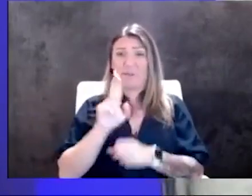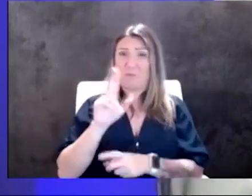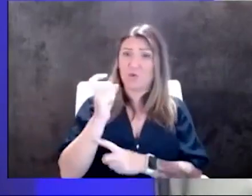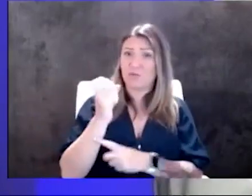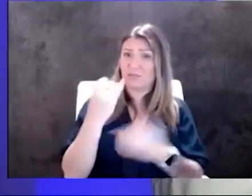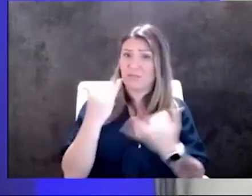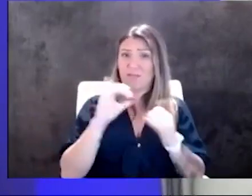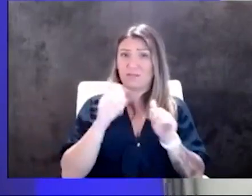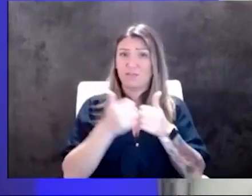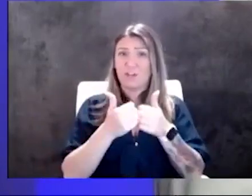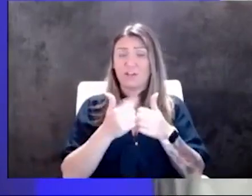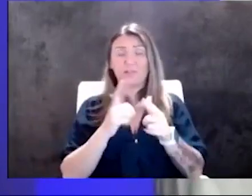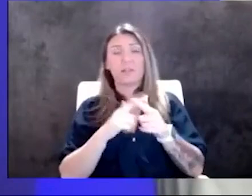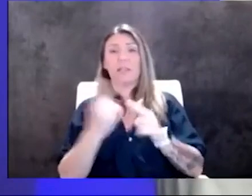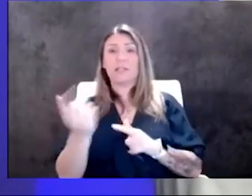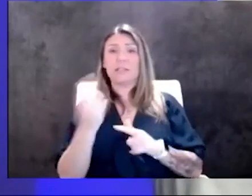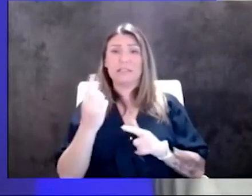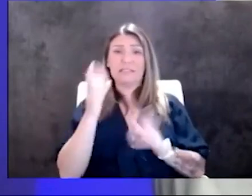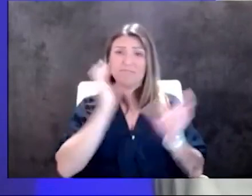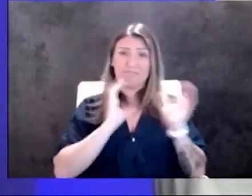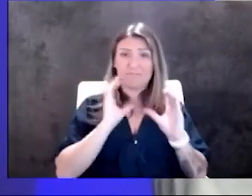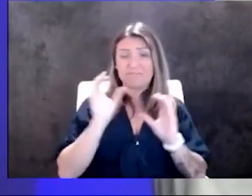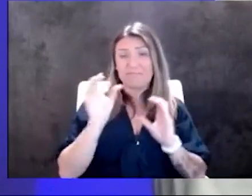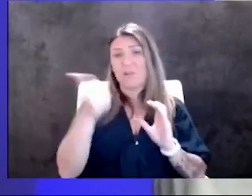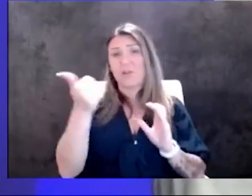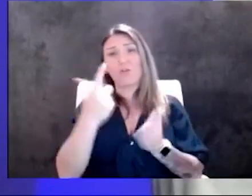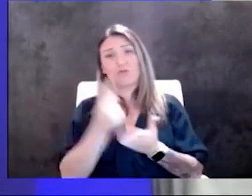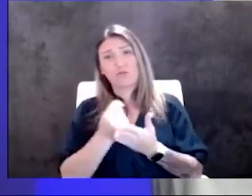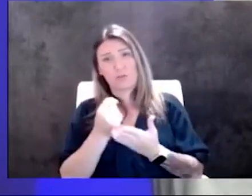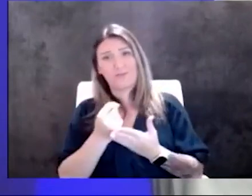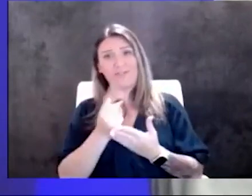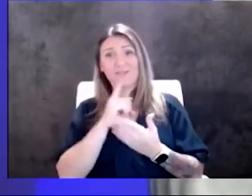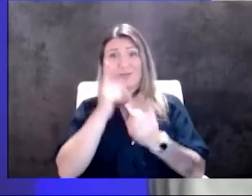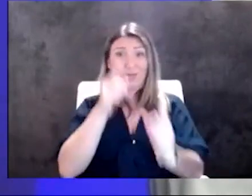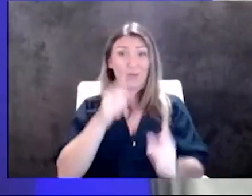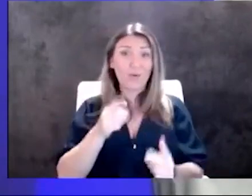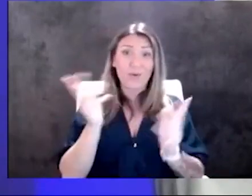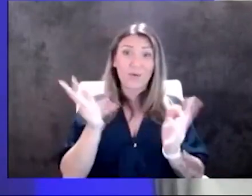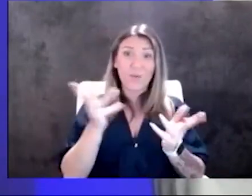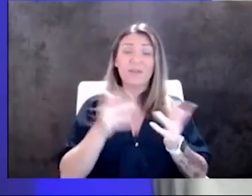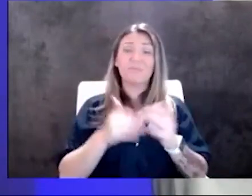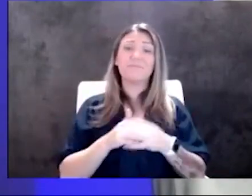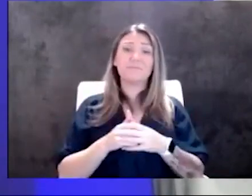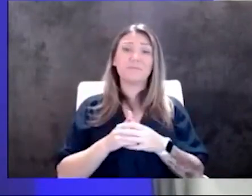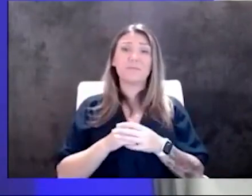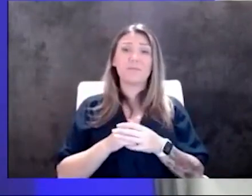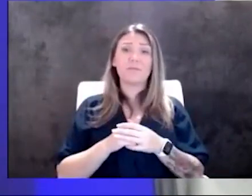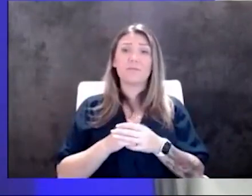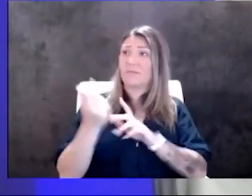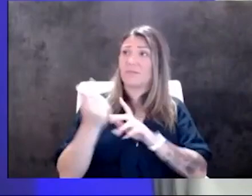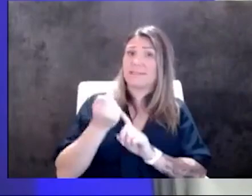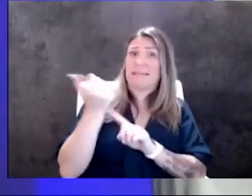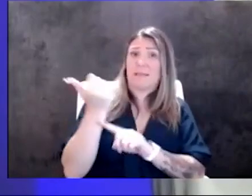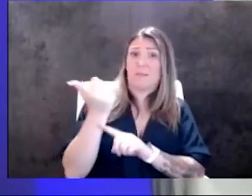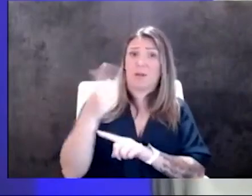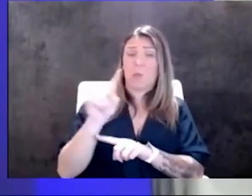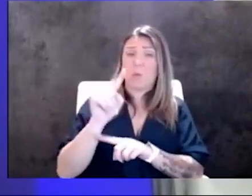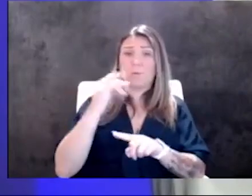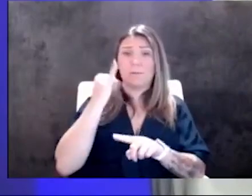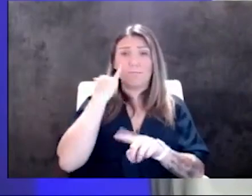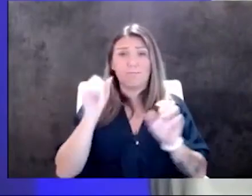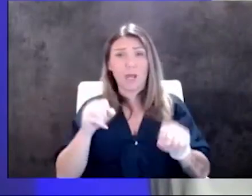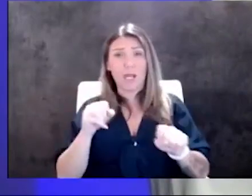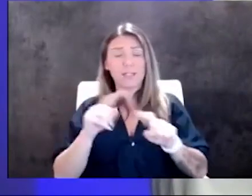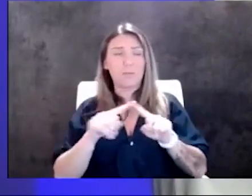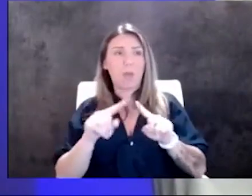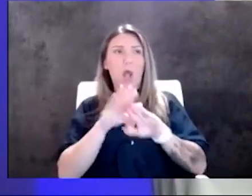to explore these alternative treatments. So, really our goal is really to, eliminate them if possible, but get them to such a slower dose that